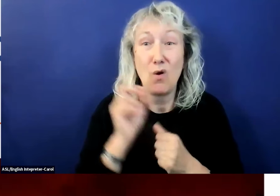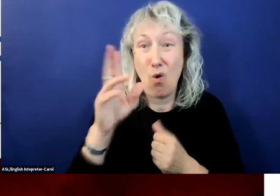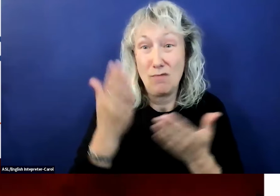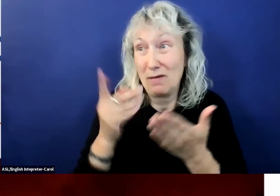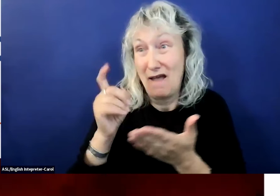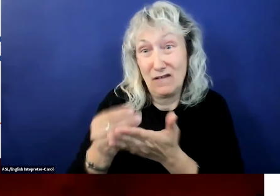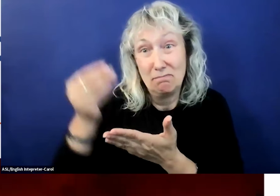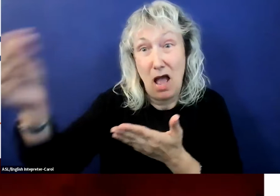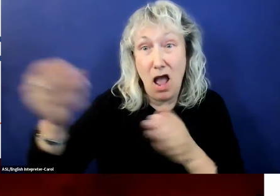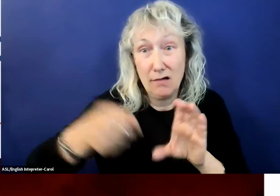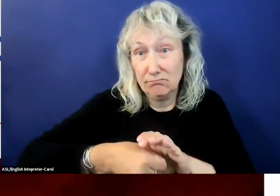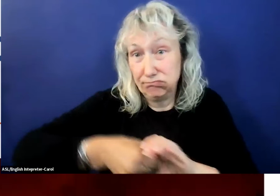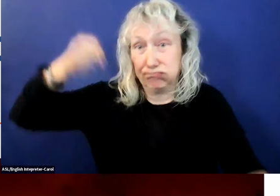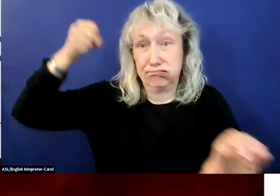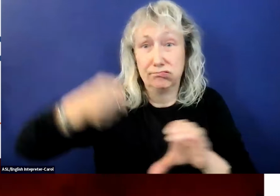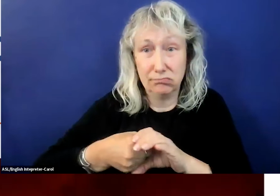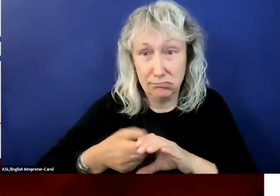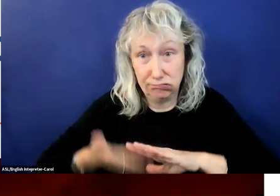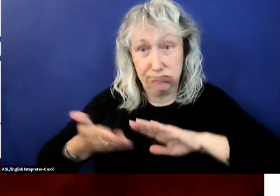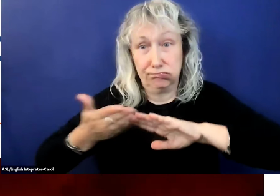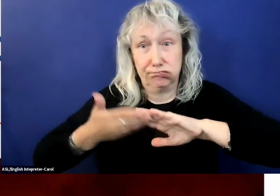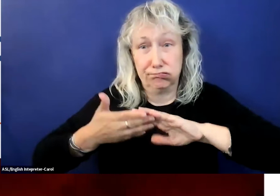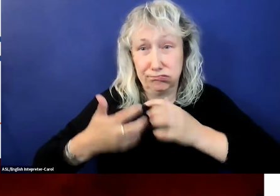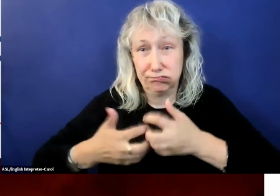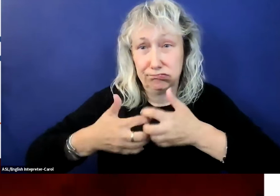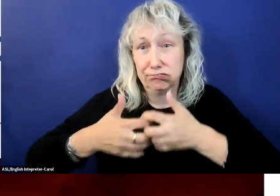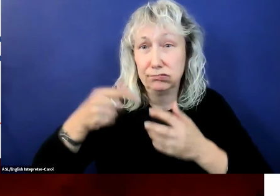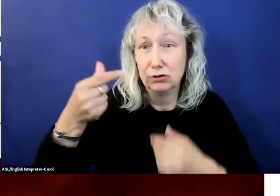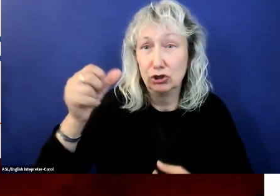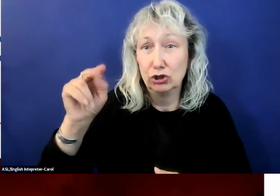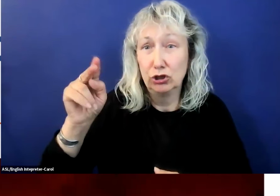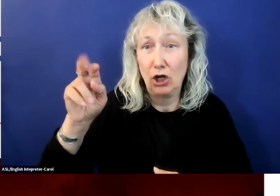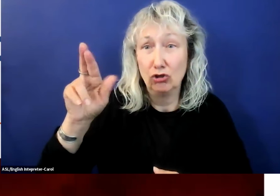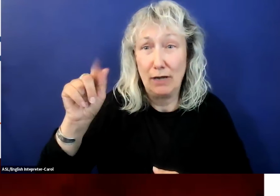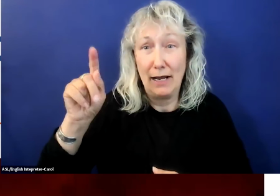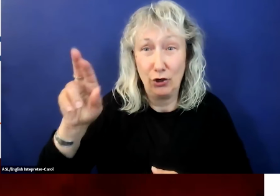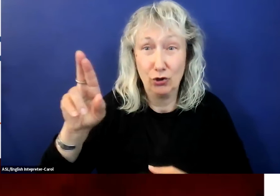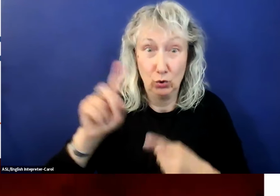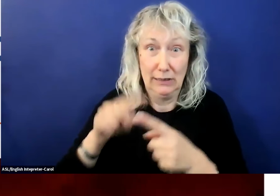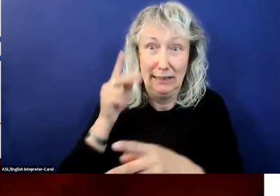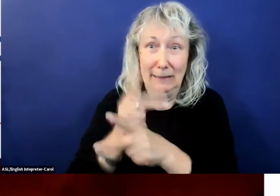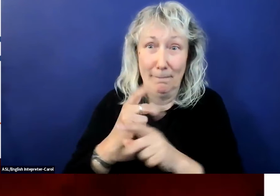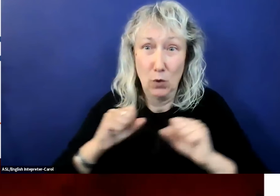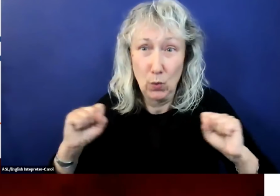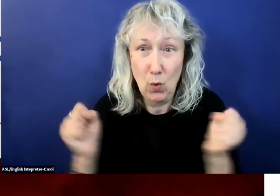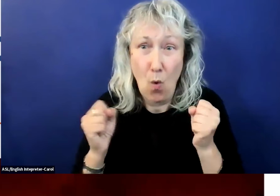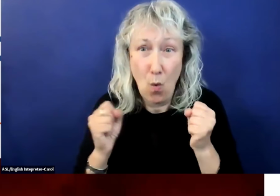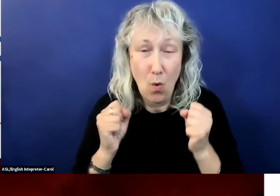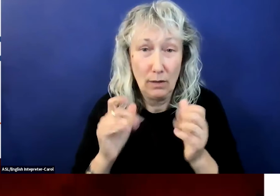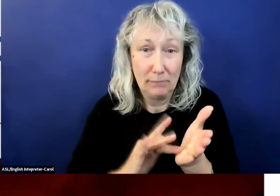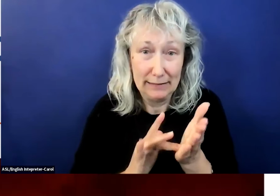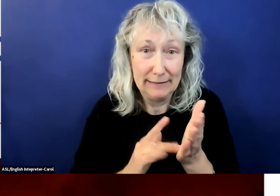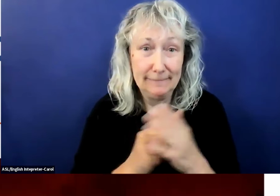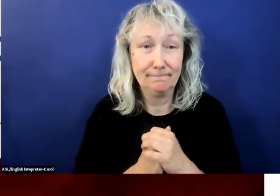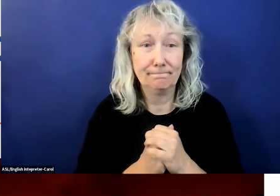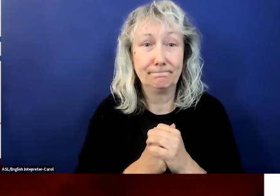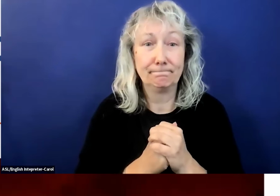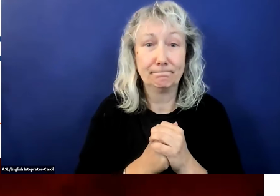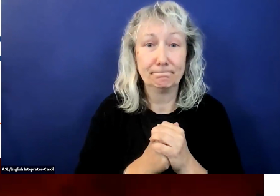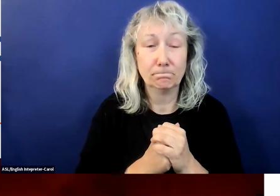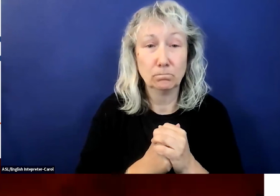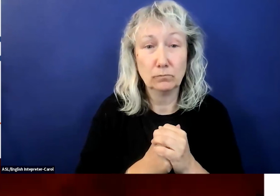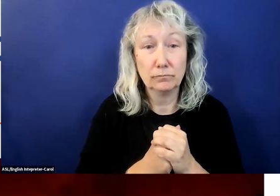a few resources on this slide for urgent medication needs and durable medical equipment if you're either an Oregon